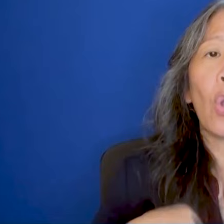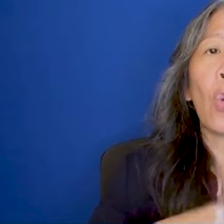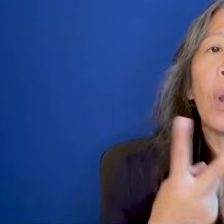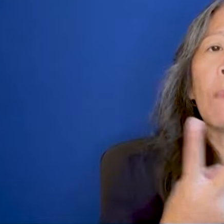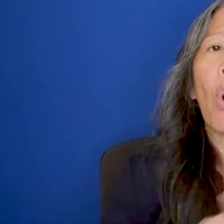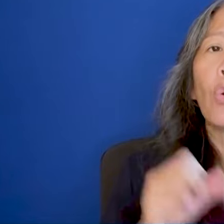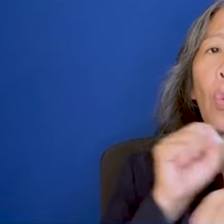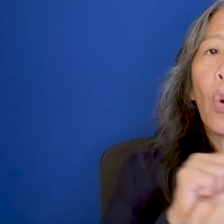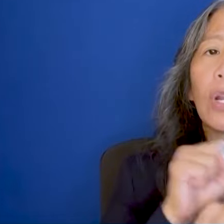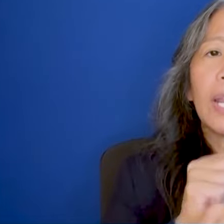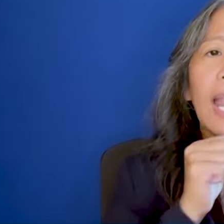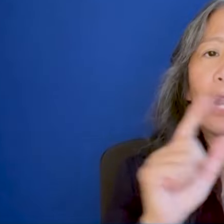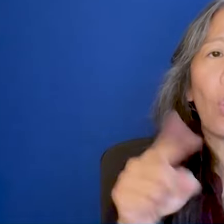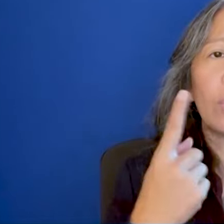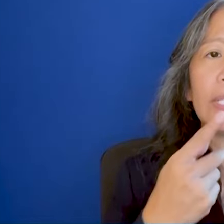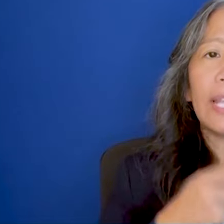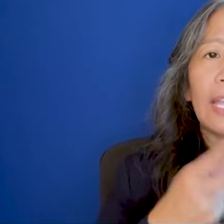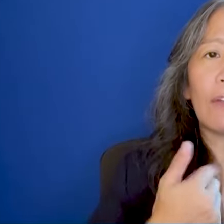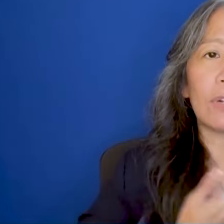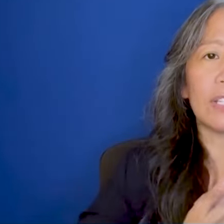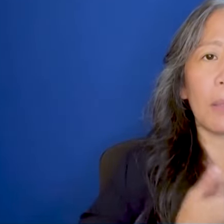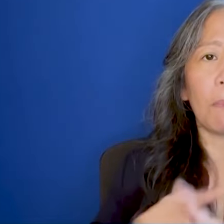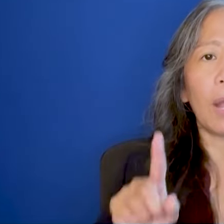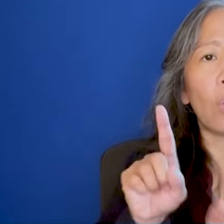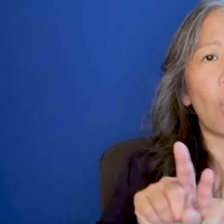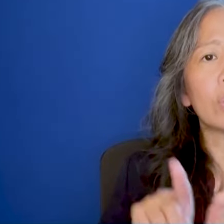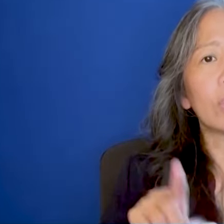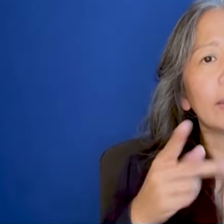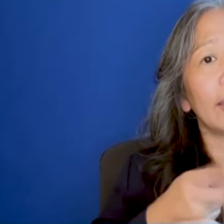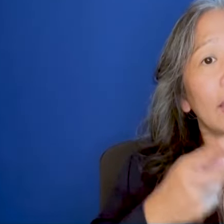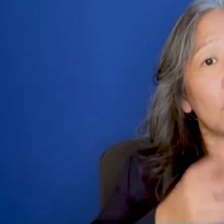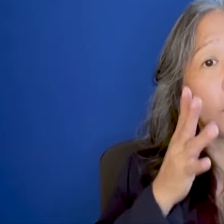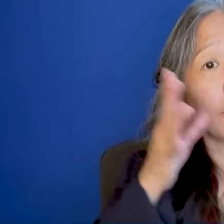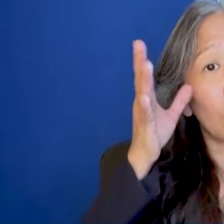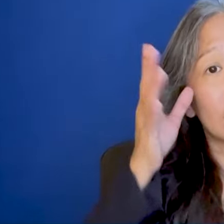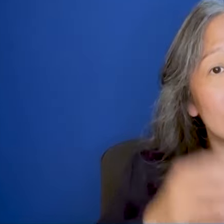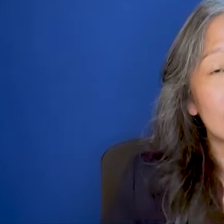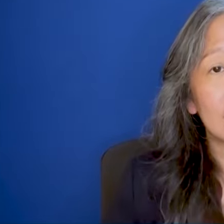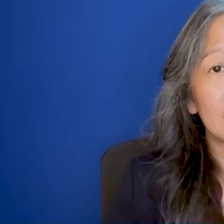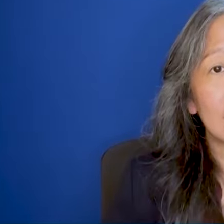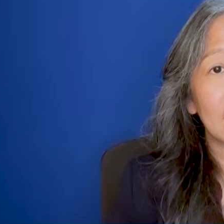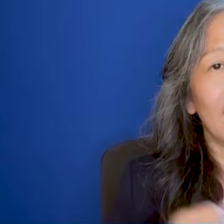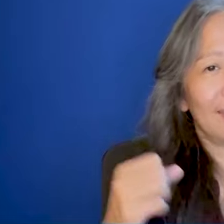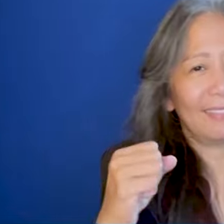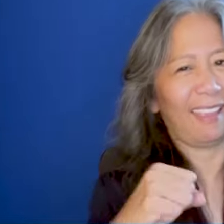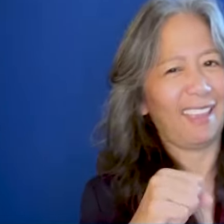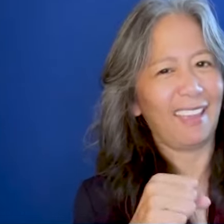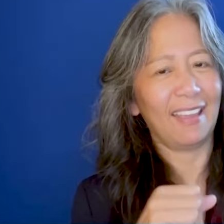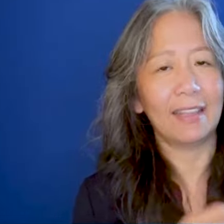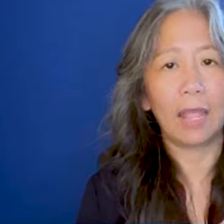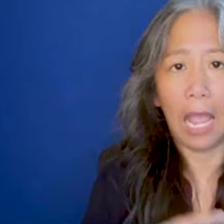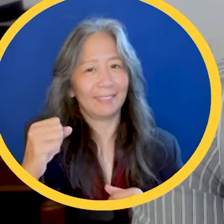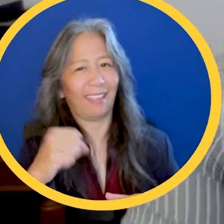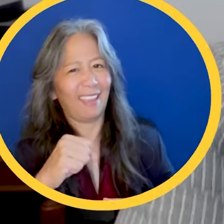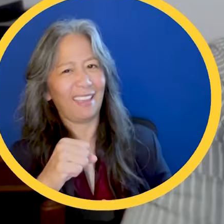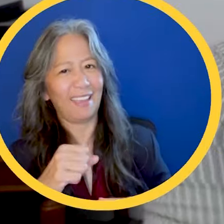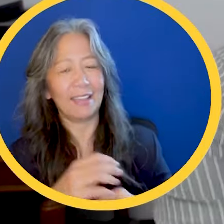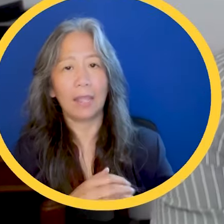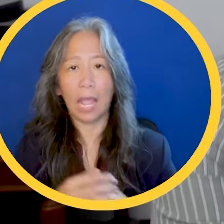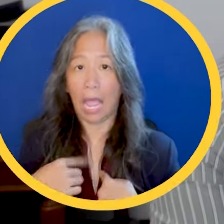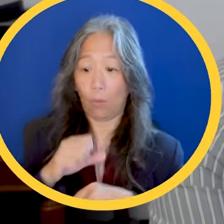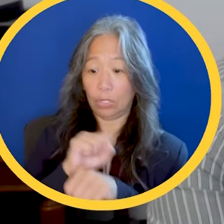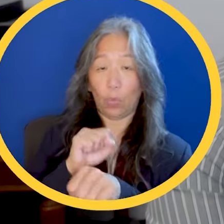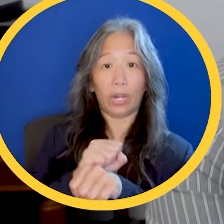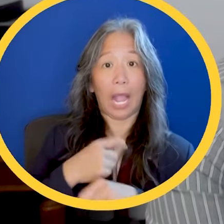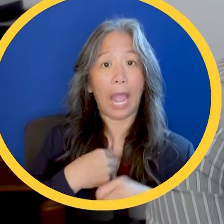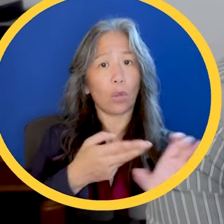was, we were both working not only to take care of ourselves, but we're also still taking care of our parents. Yes. We were working. I mean,